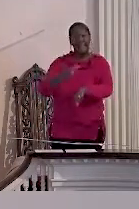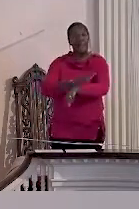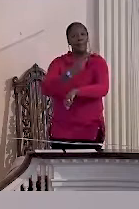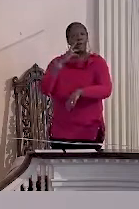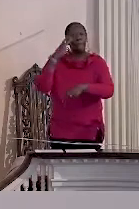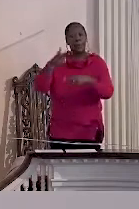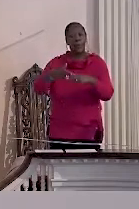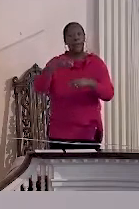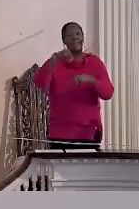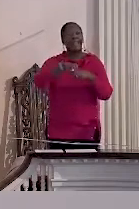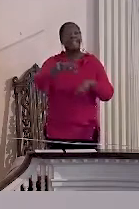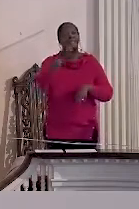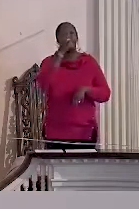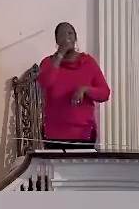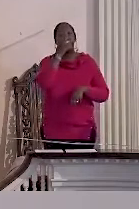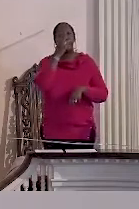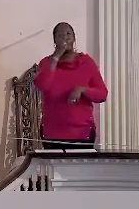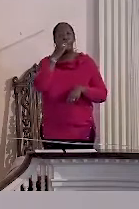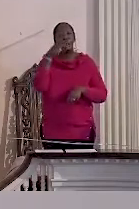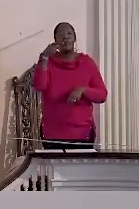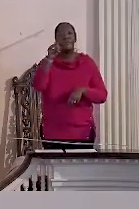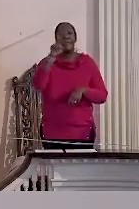Food Pantry Line.